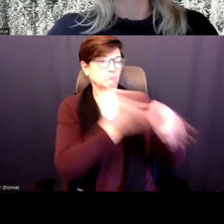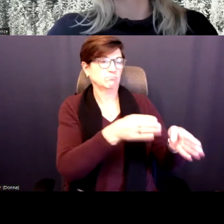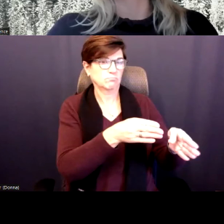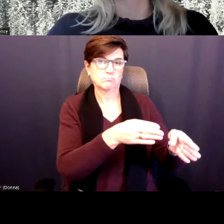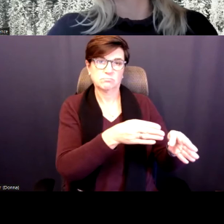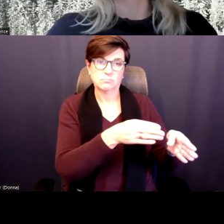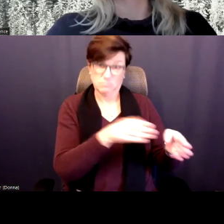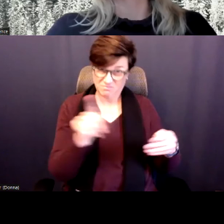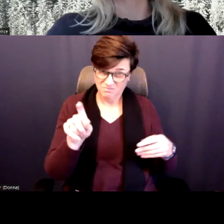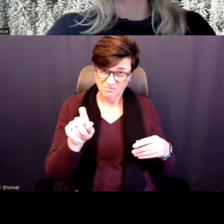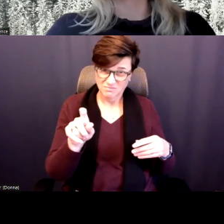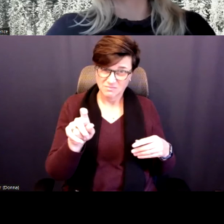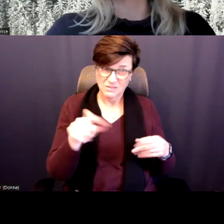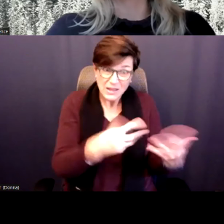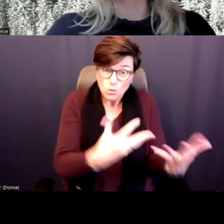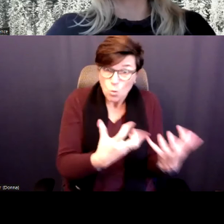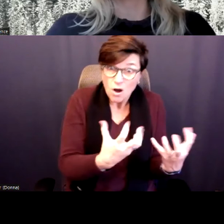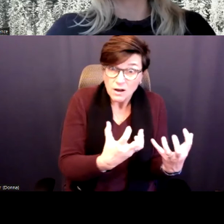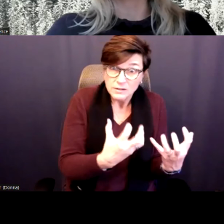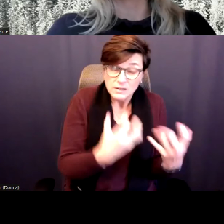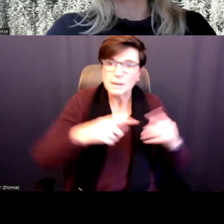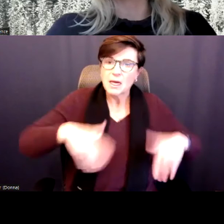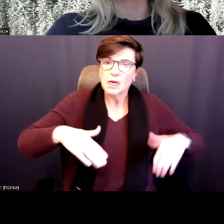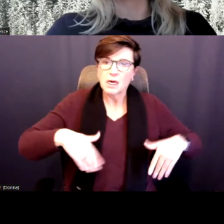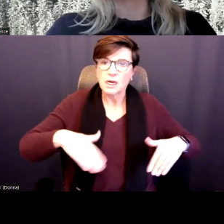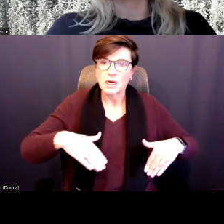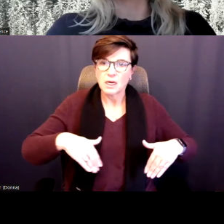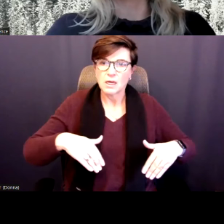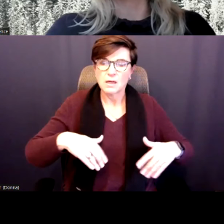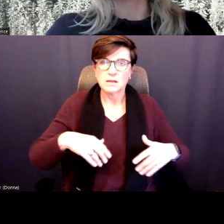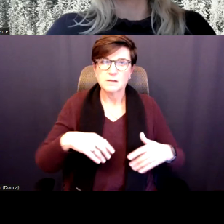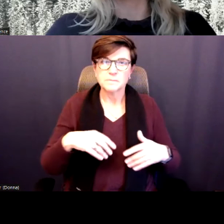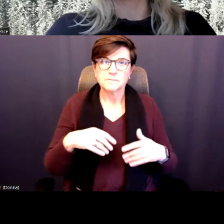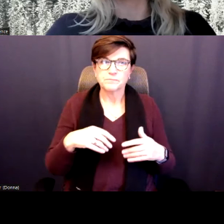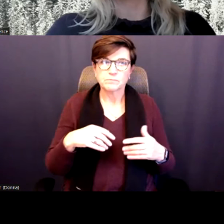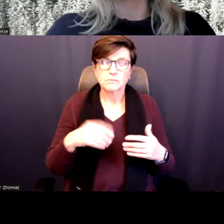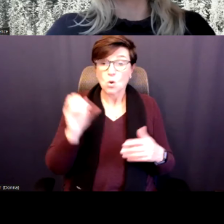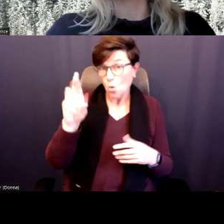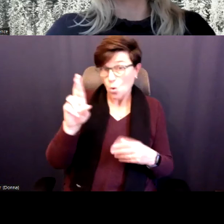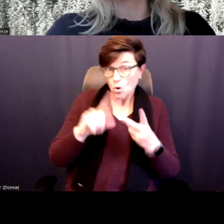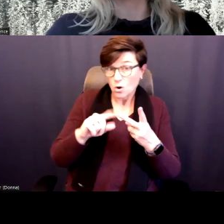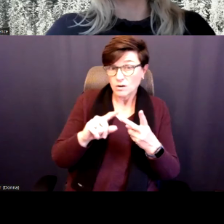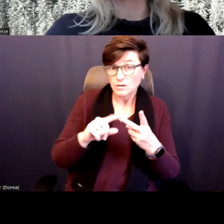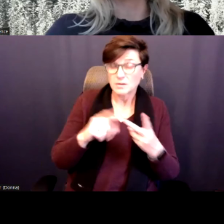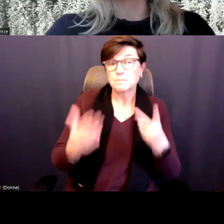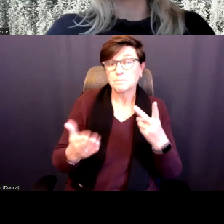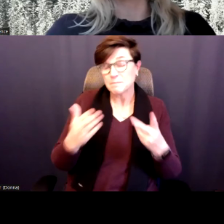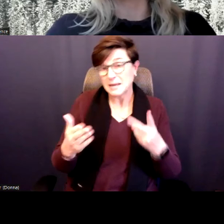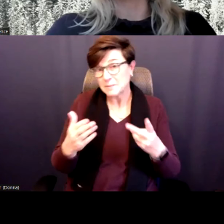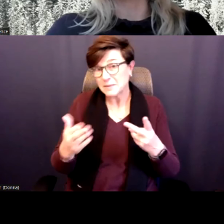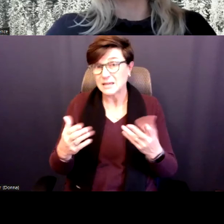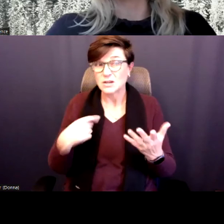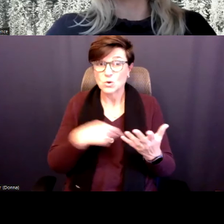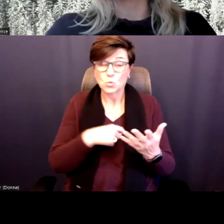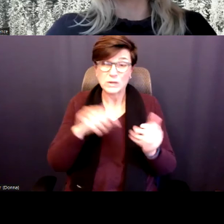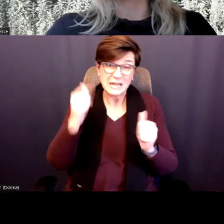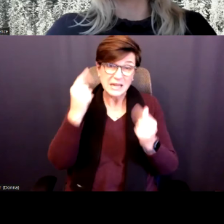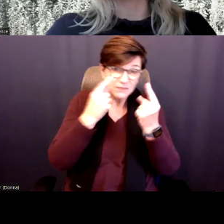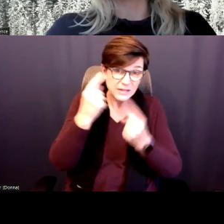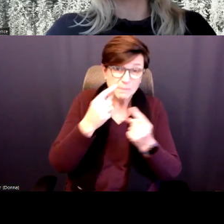Or going back to the SCAN regional groups, important for people to reach out to